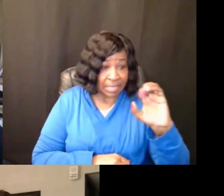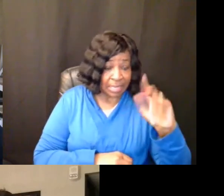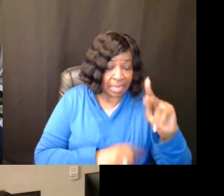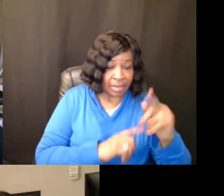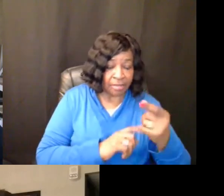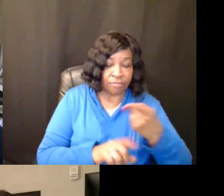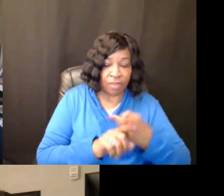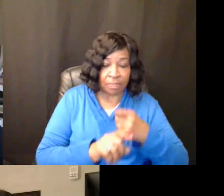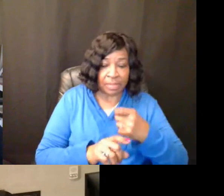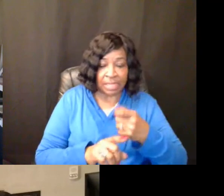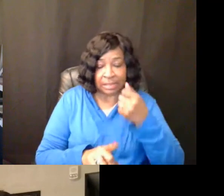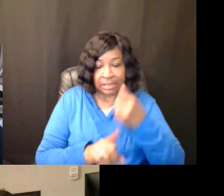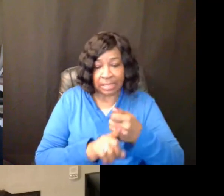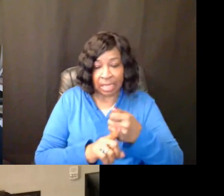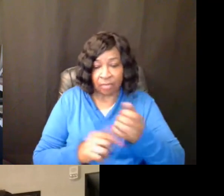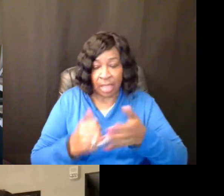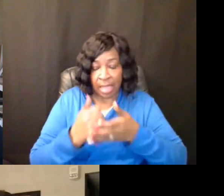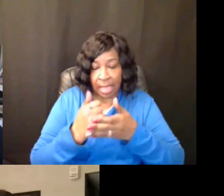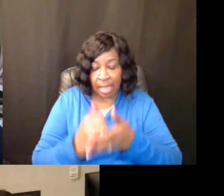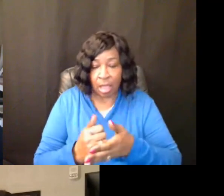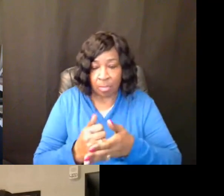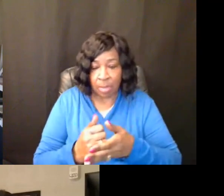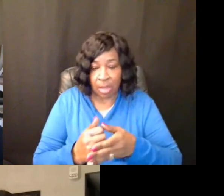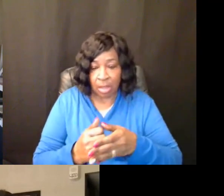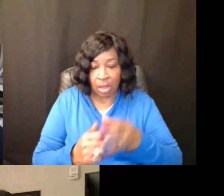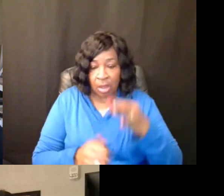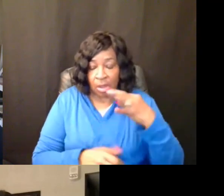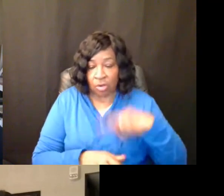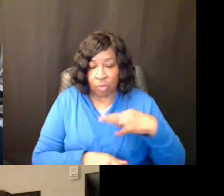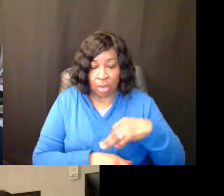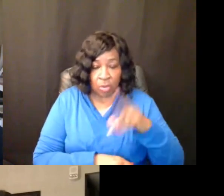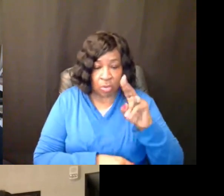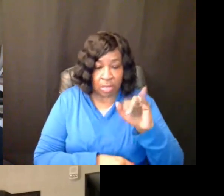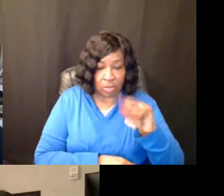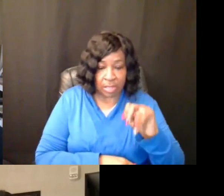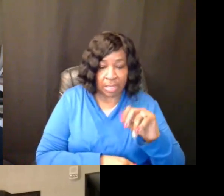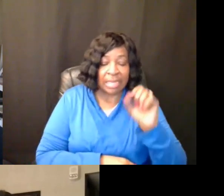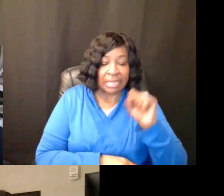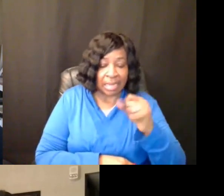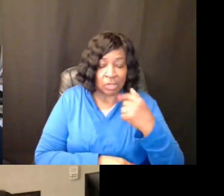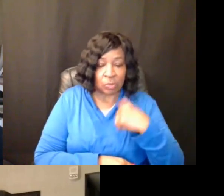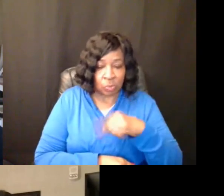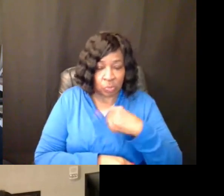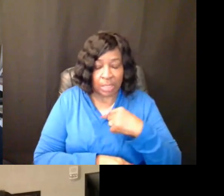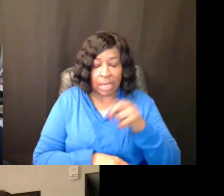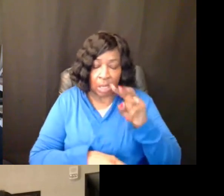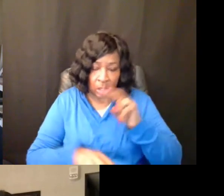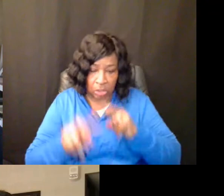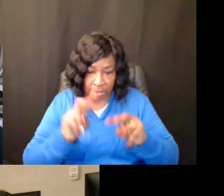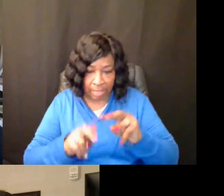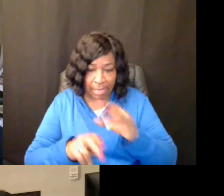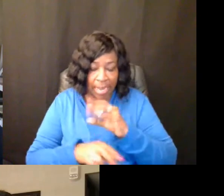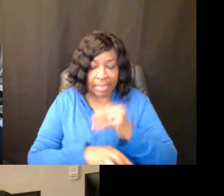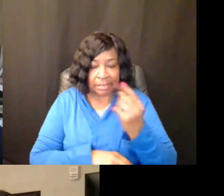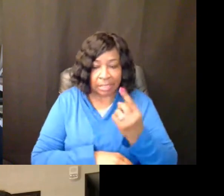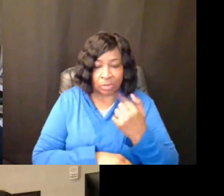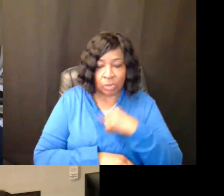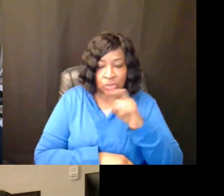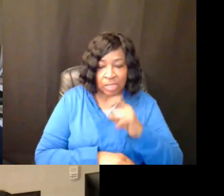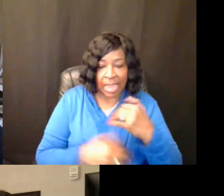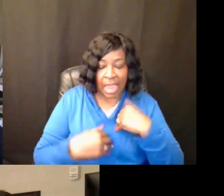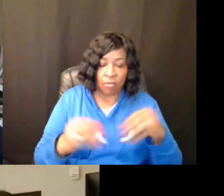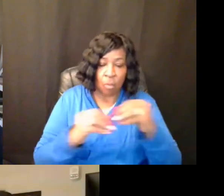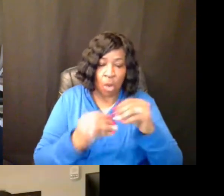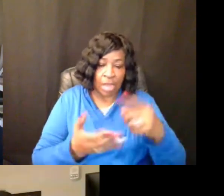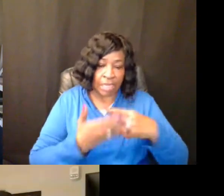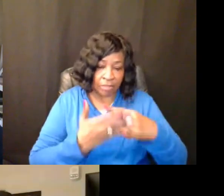is a member of NSAC. We've definitely looked at it, and I think it's definitely something that we should have more conversations